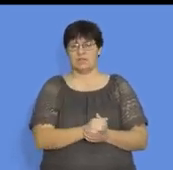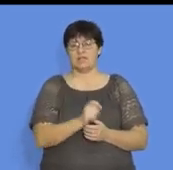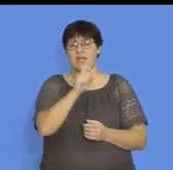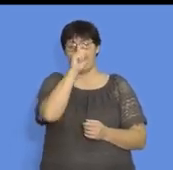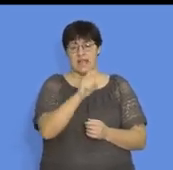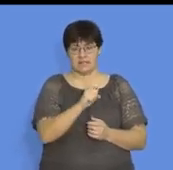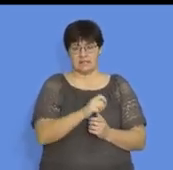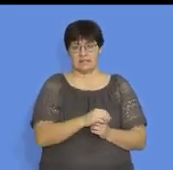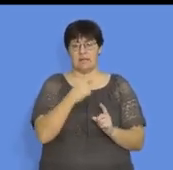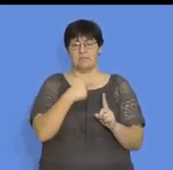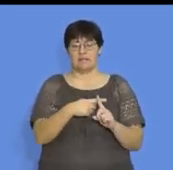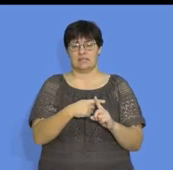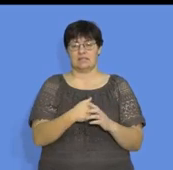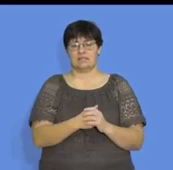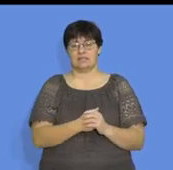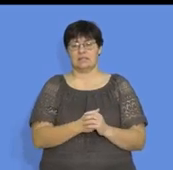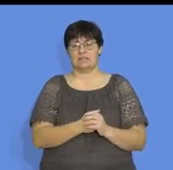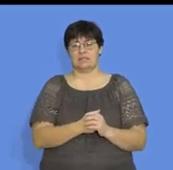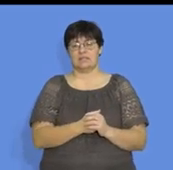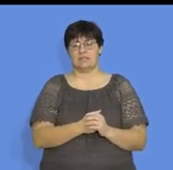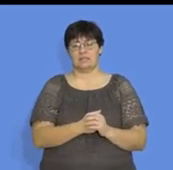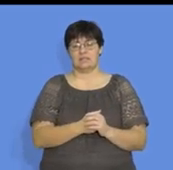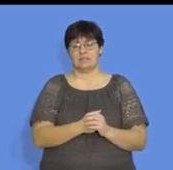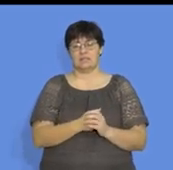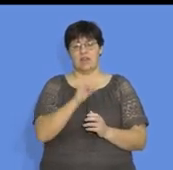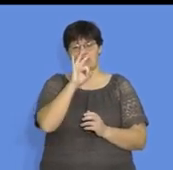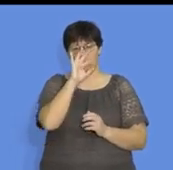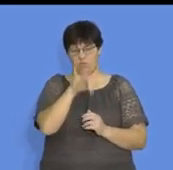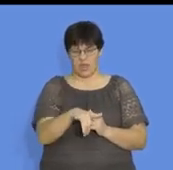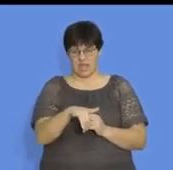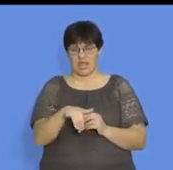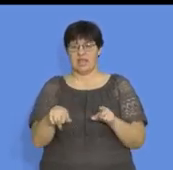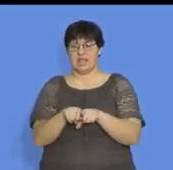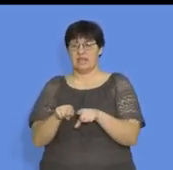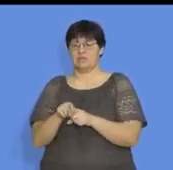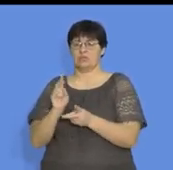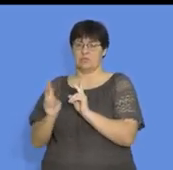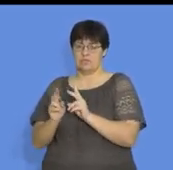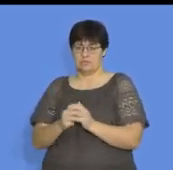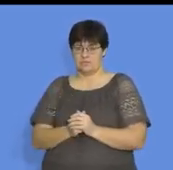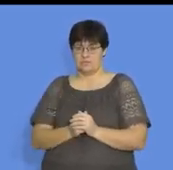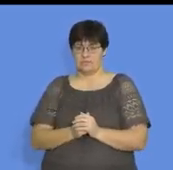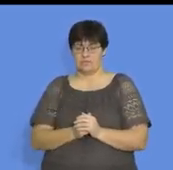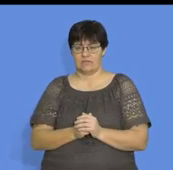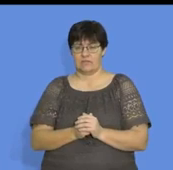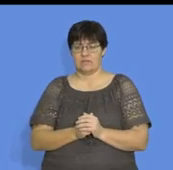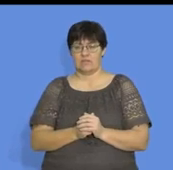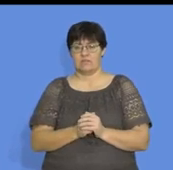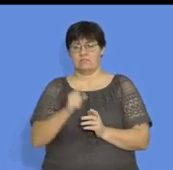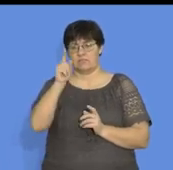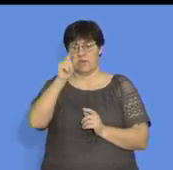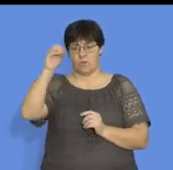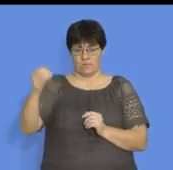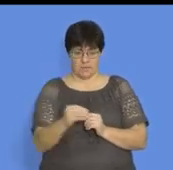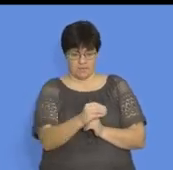x plus, I think it was 3y equals to 12. You substitute that